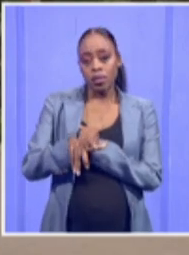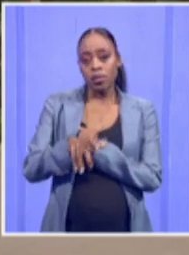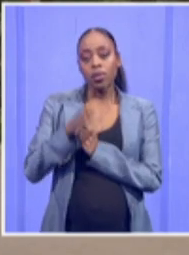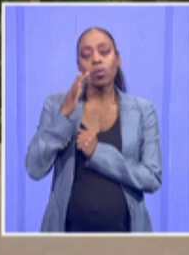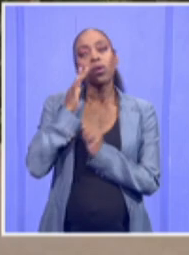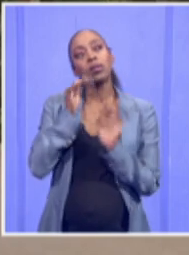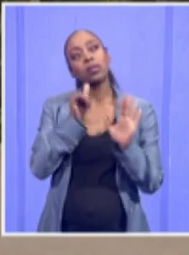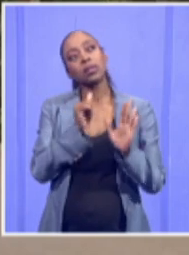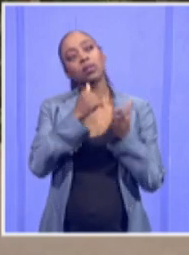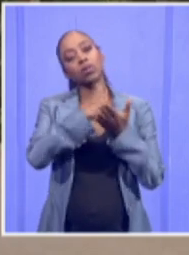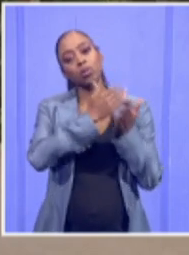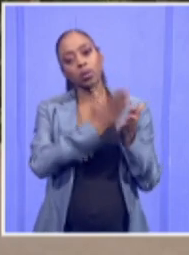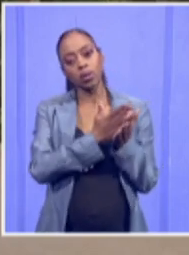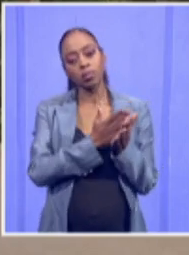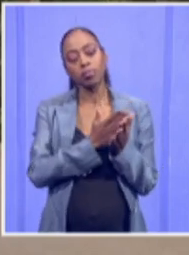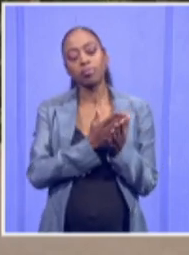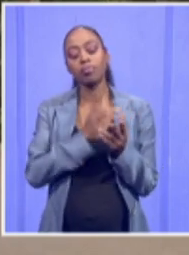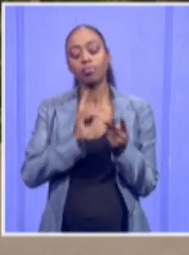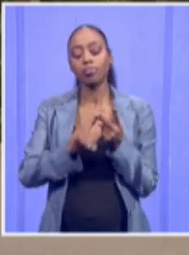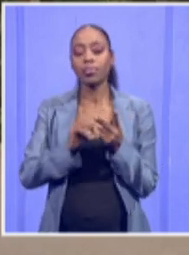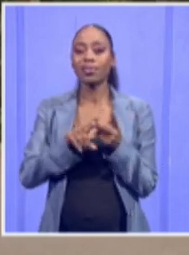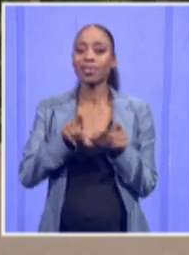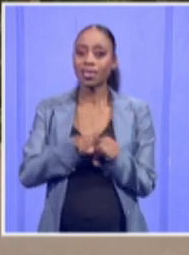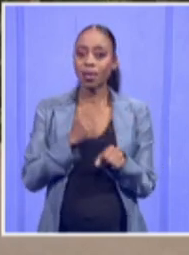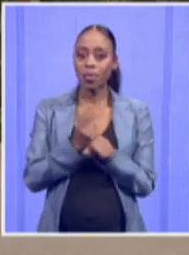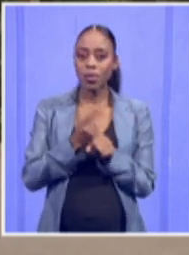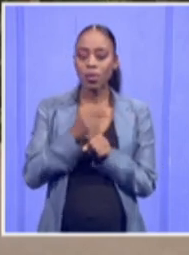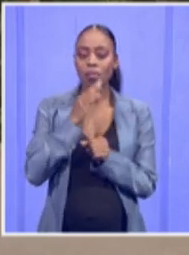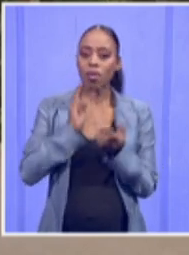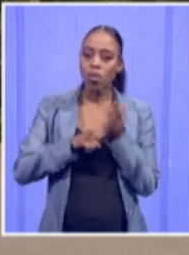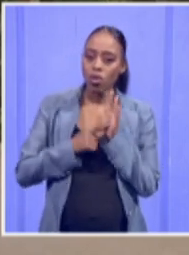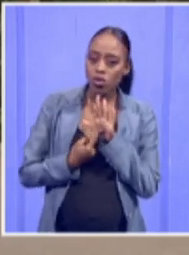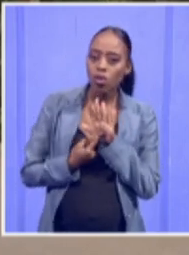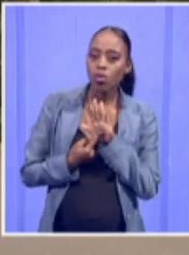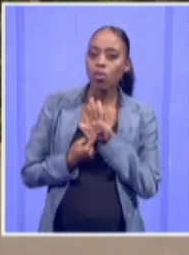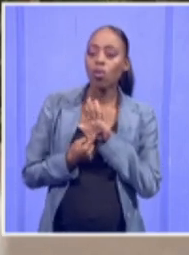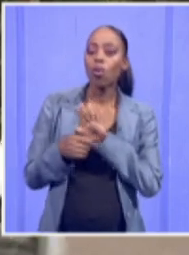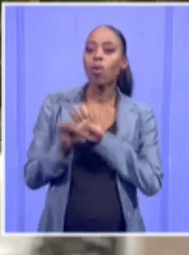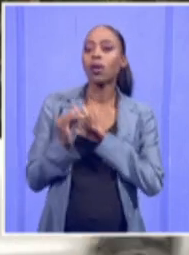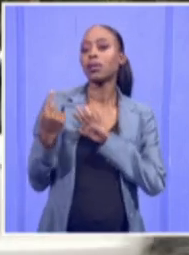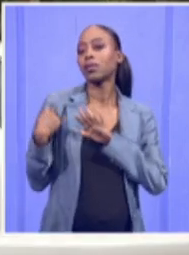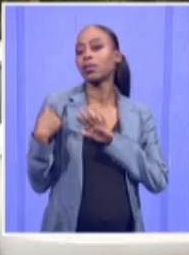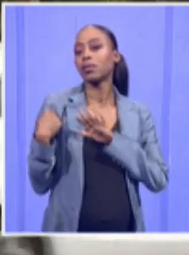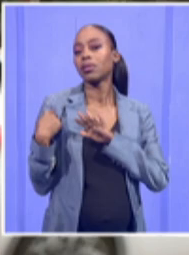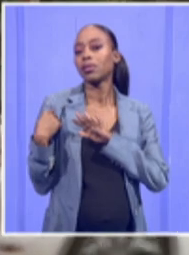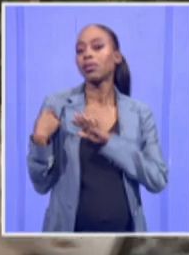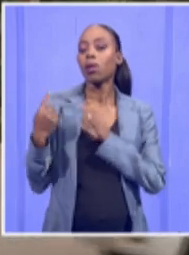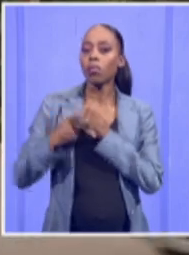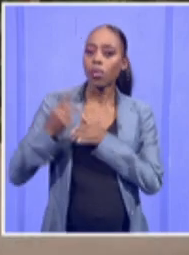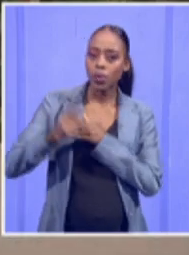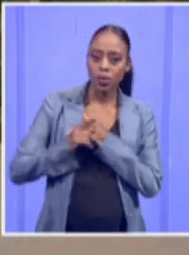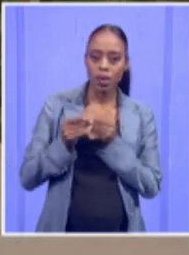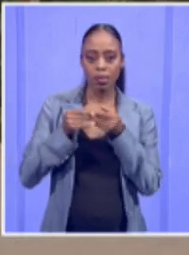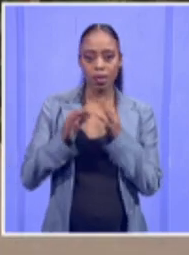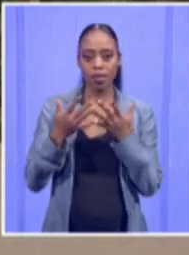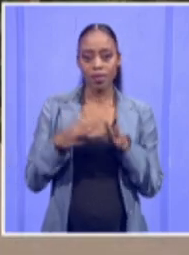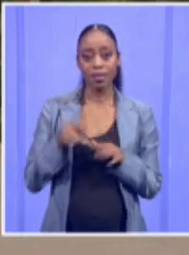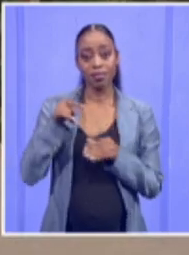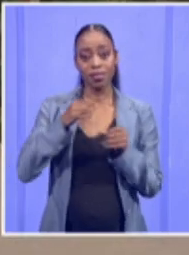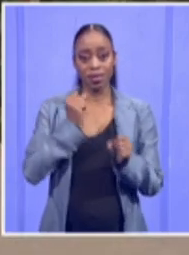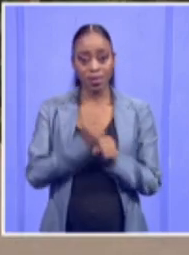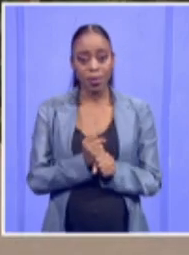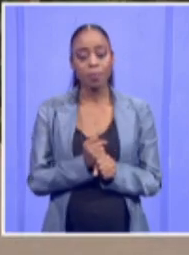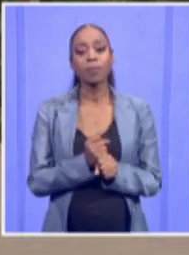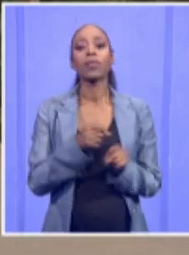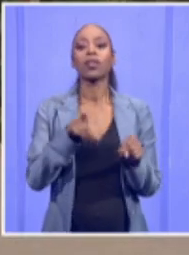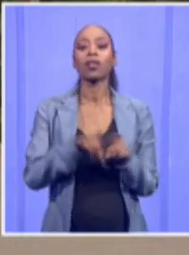term administration. We'll also unveil and demonstrate those recently launched projects, which is in this year,